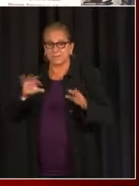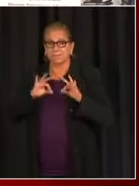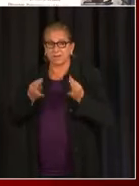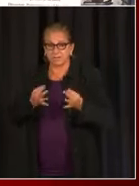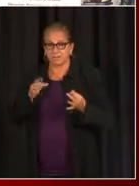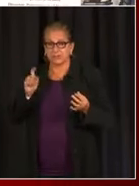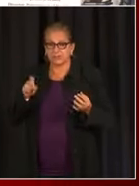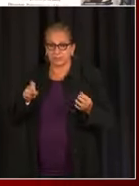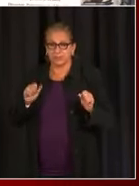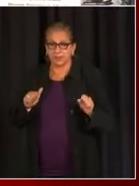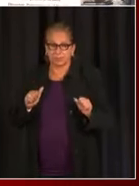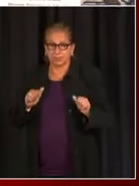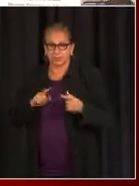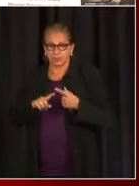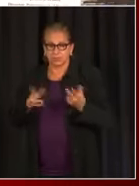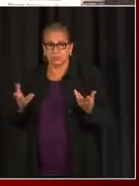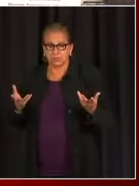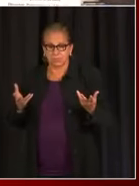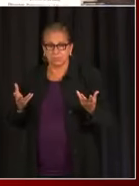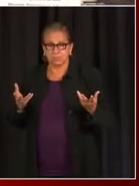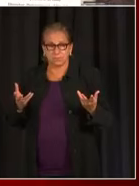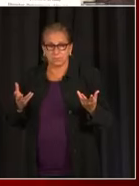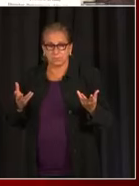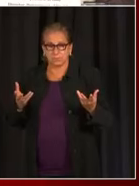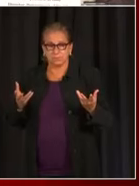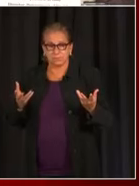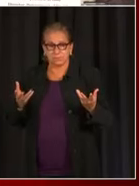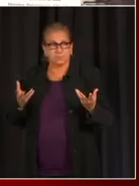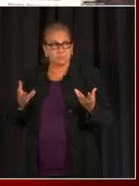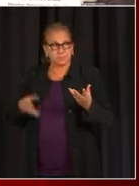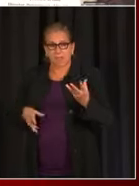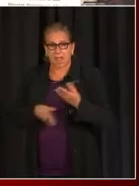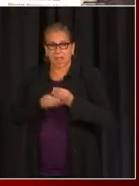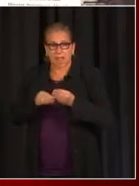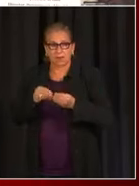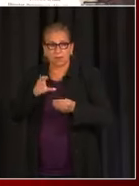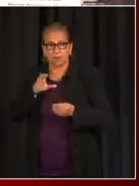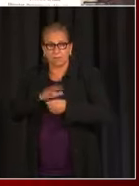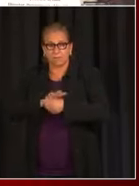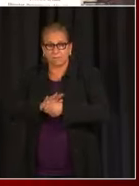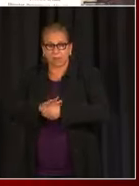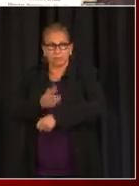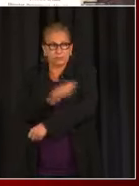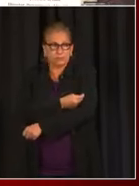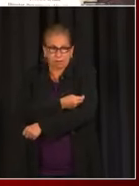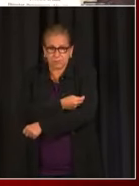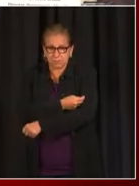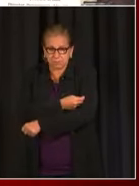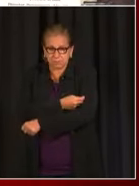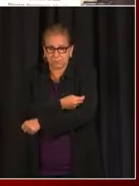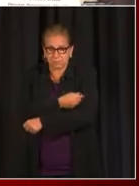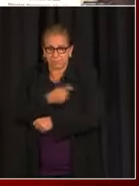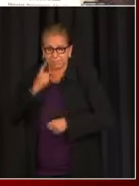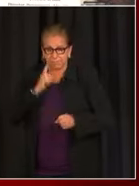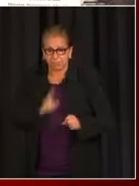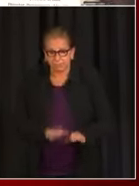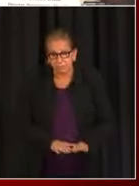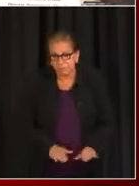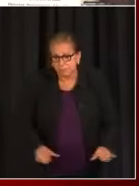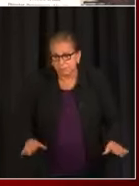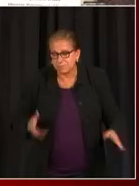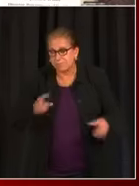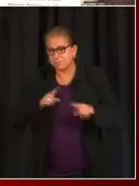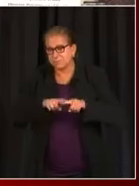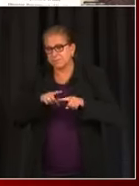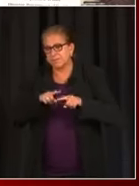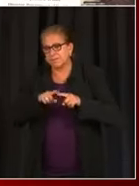be able to, as the mayor has mentioned, add a COVID-19 vaccine to that scheduling or to receive a COVID-19 vaccine